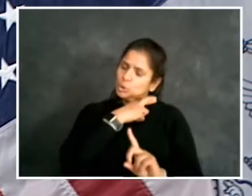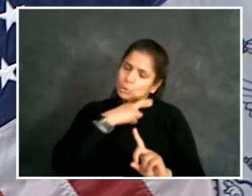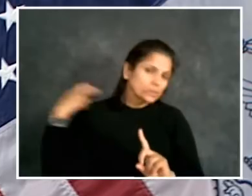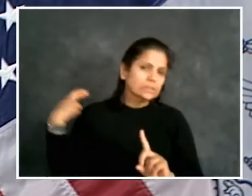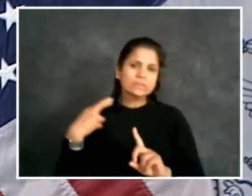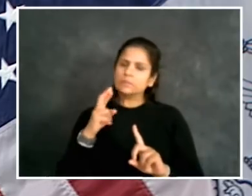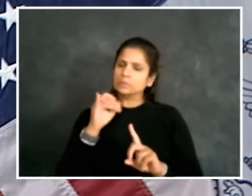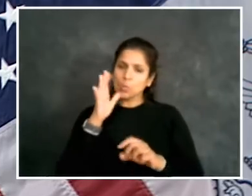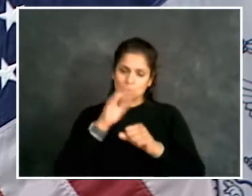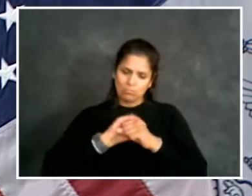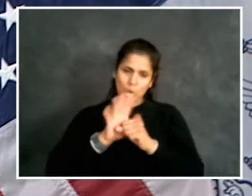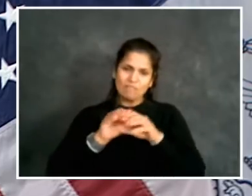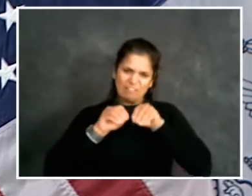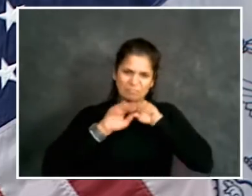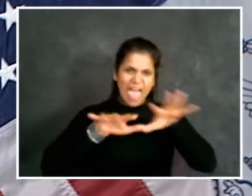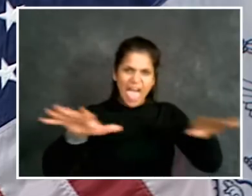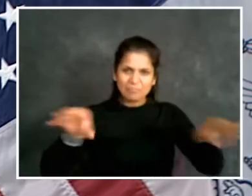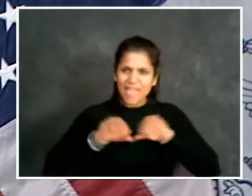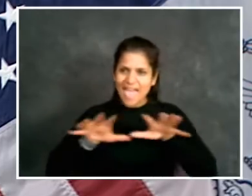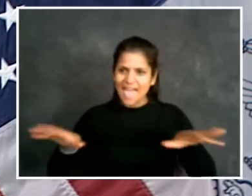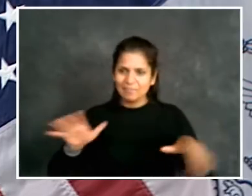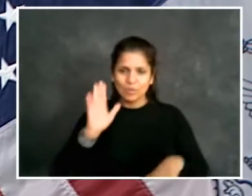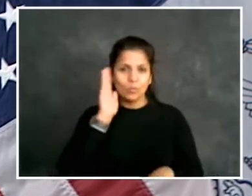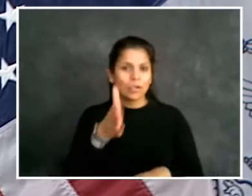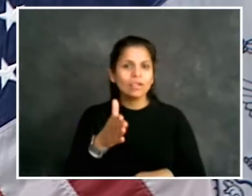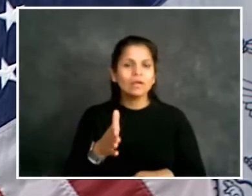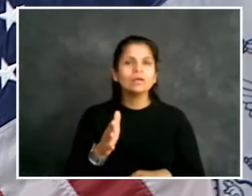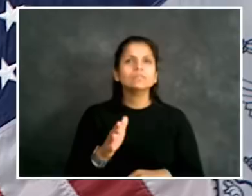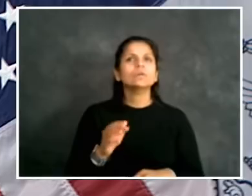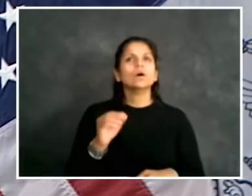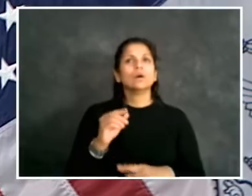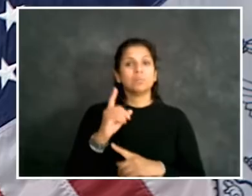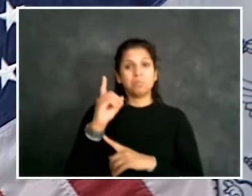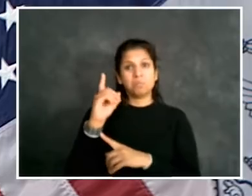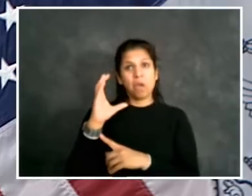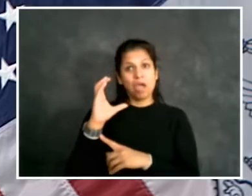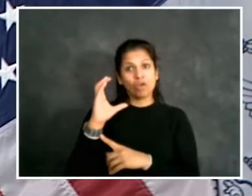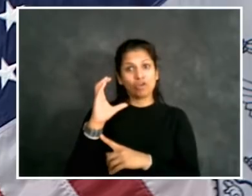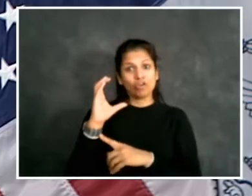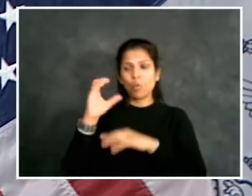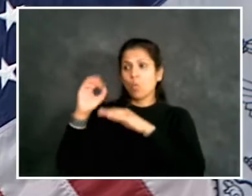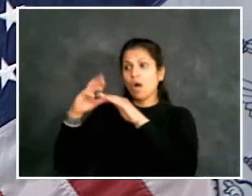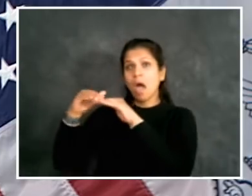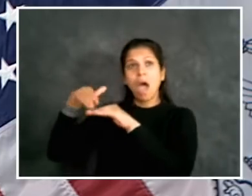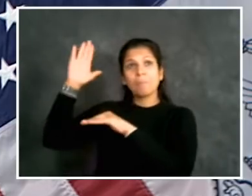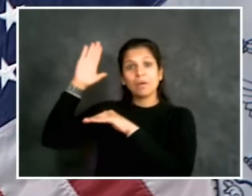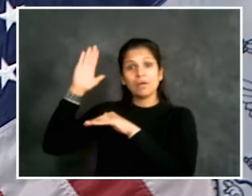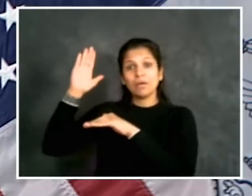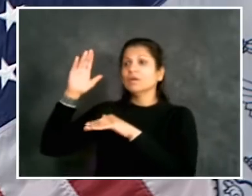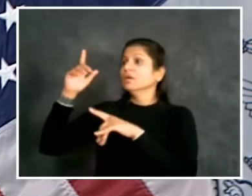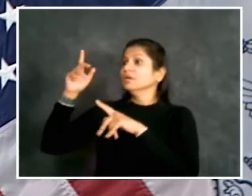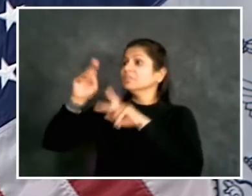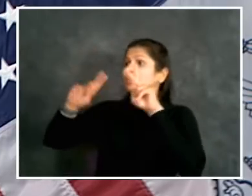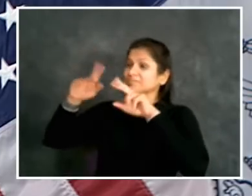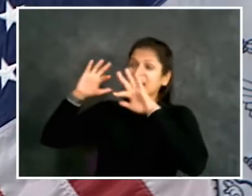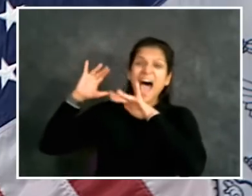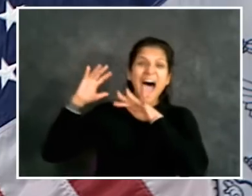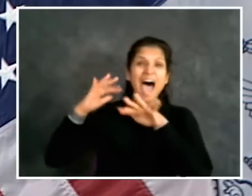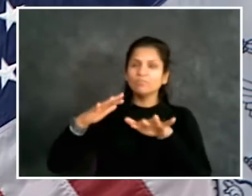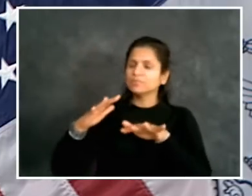if you're talking 100 or above, there's just nothing to discuss. You're going to get fined. And if you resist, you're going to get